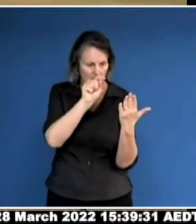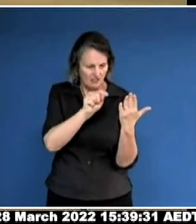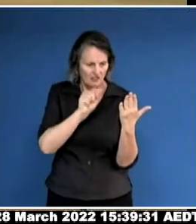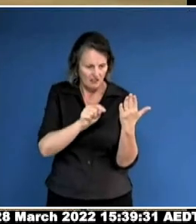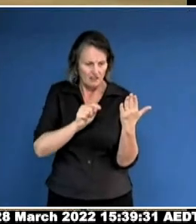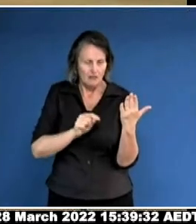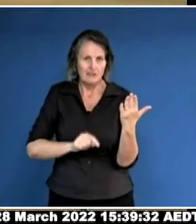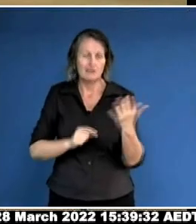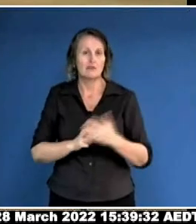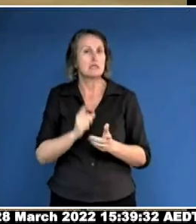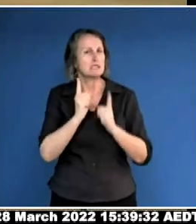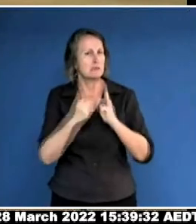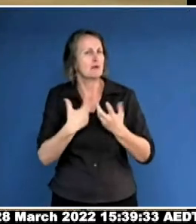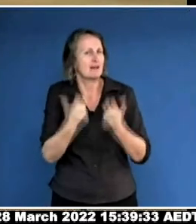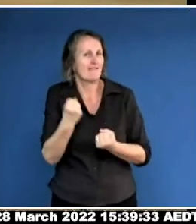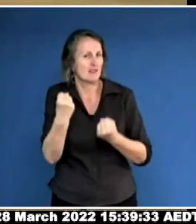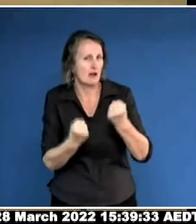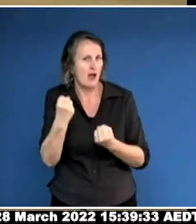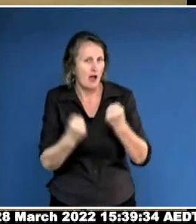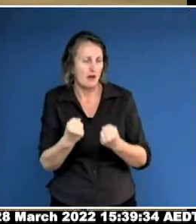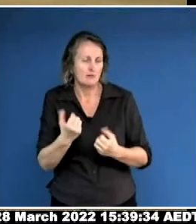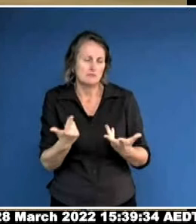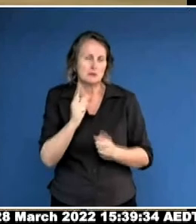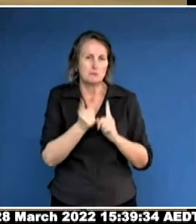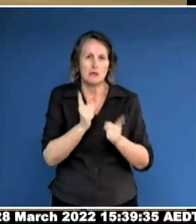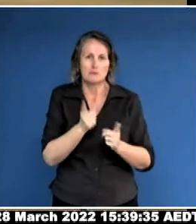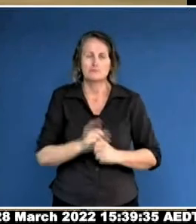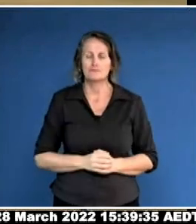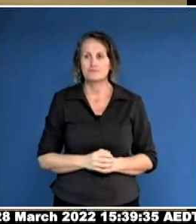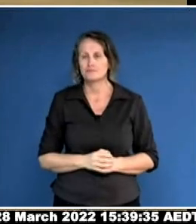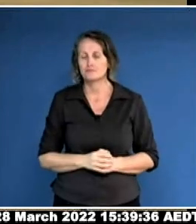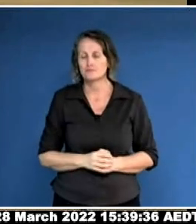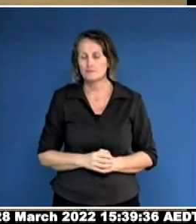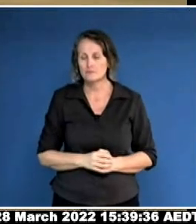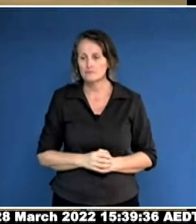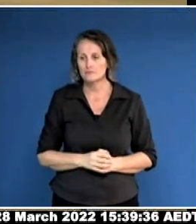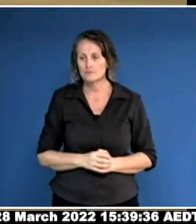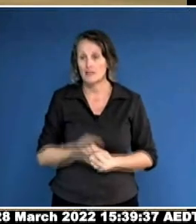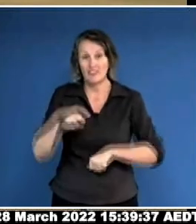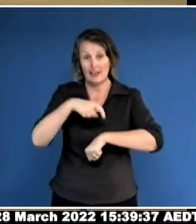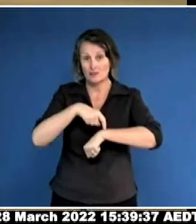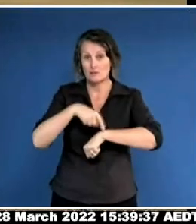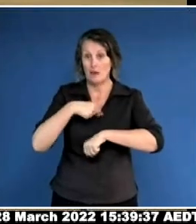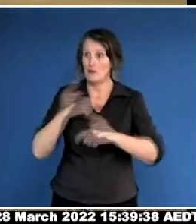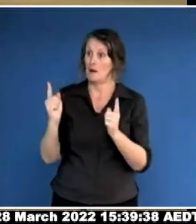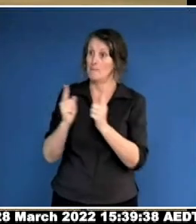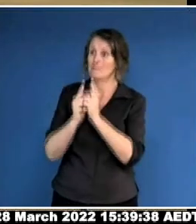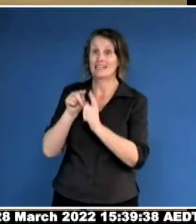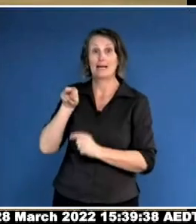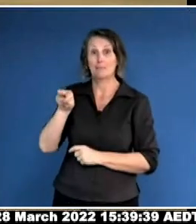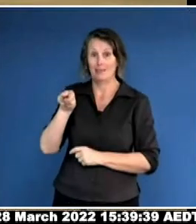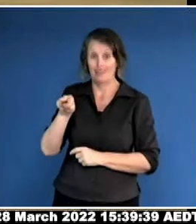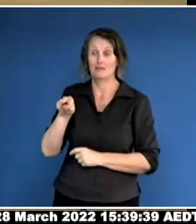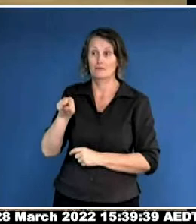he was at work. I remember I became friends with a couple while I was living interstate. One of them was the sister of Person